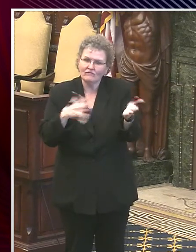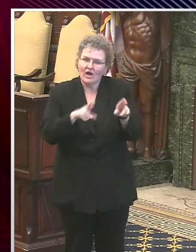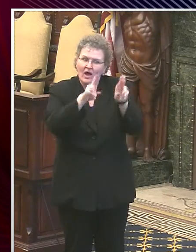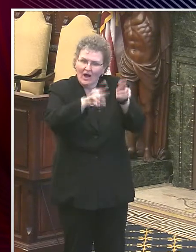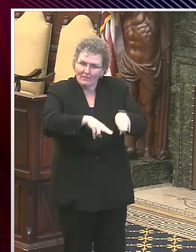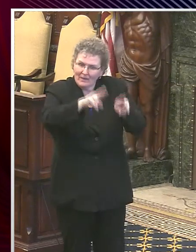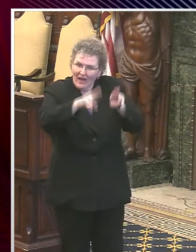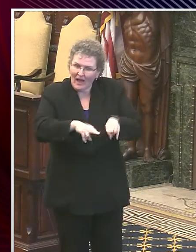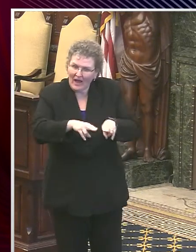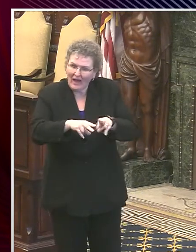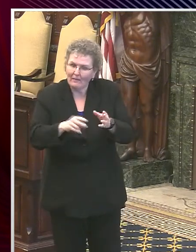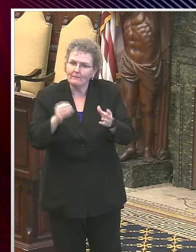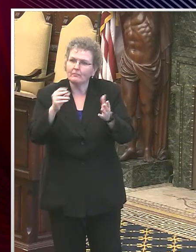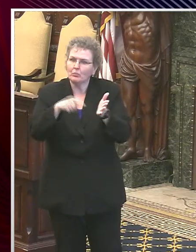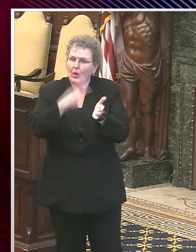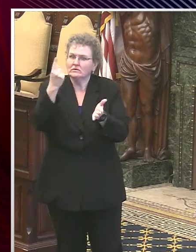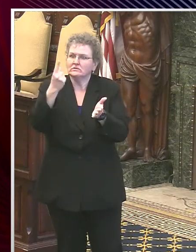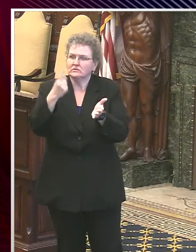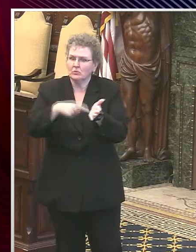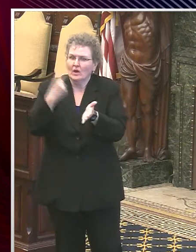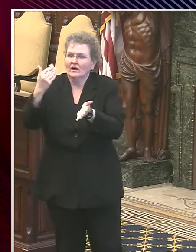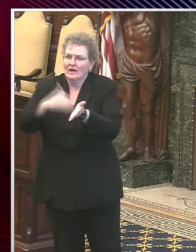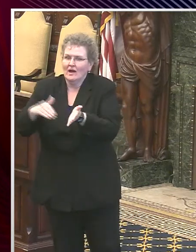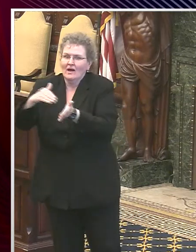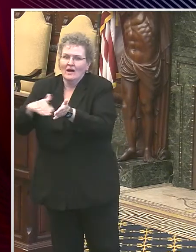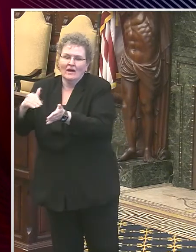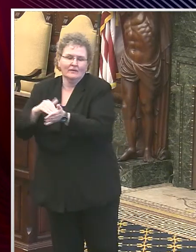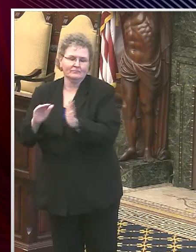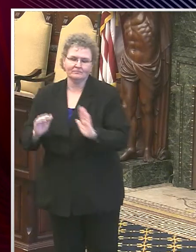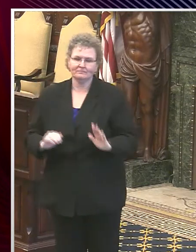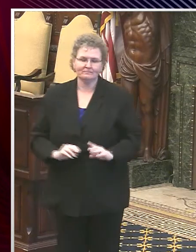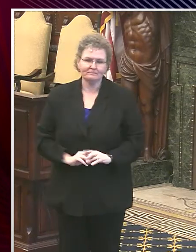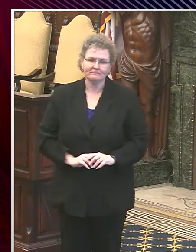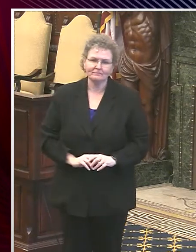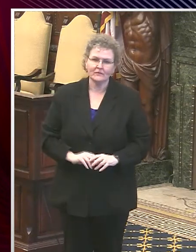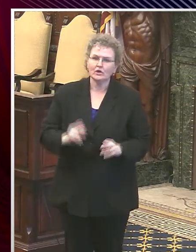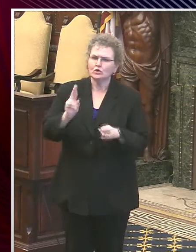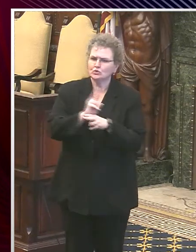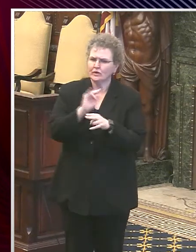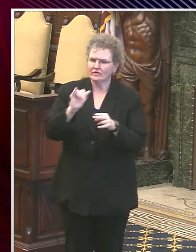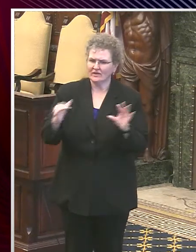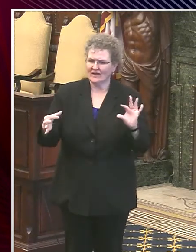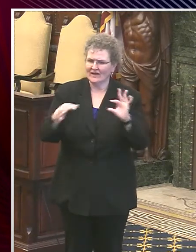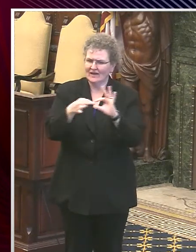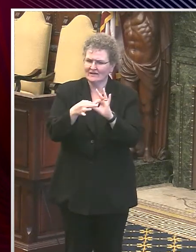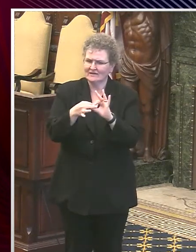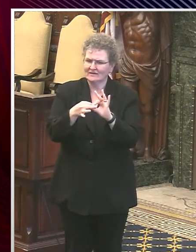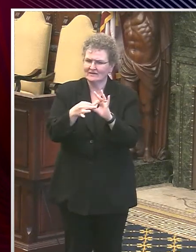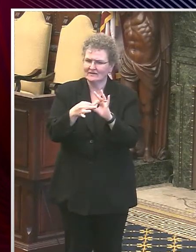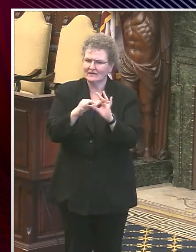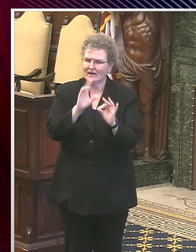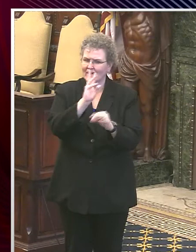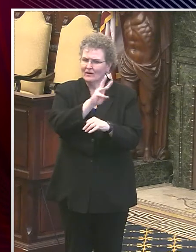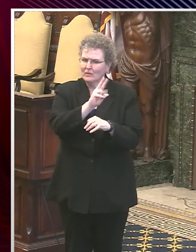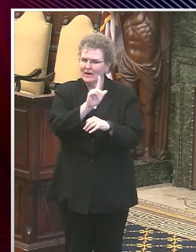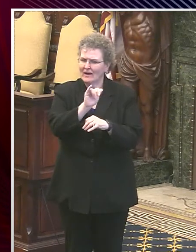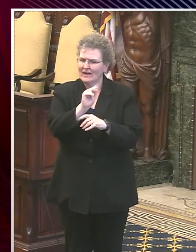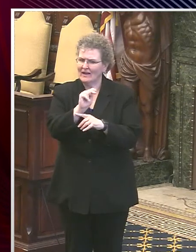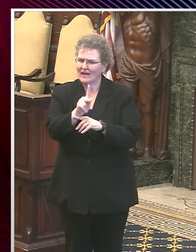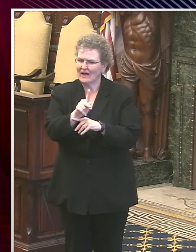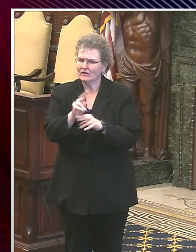Okay. Second question is about the single-use link issues that we were talking about with respect to the